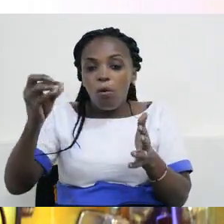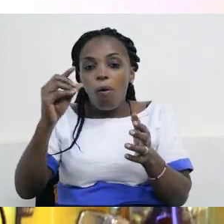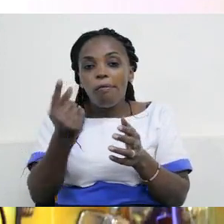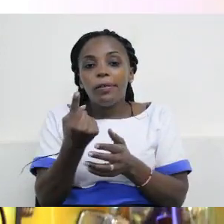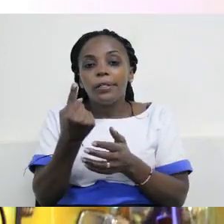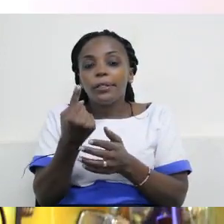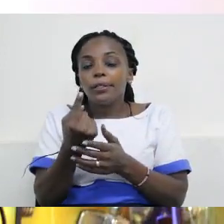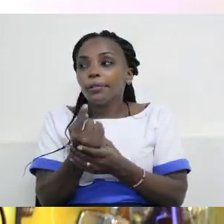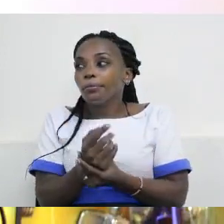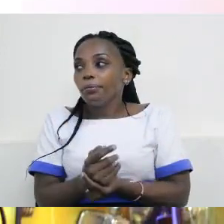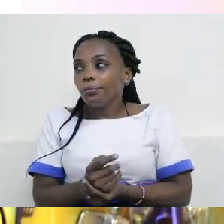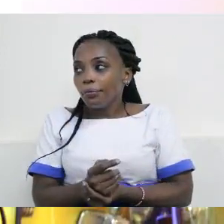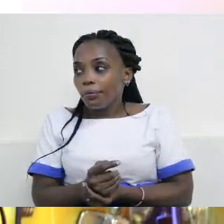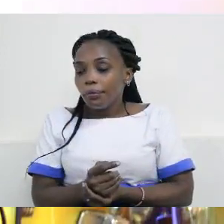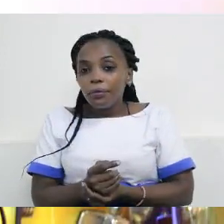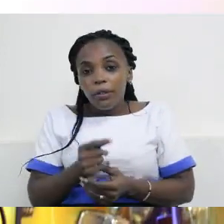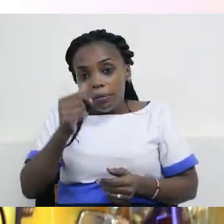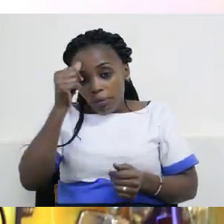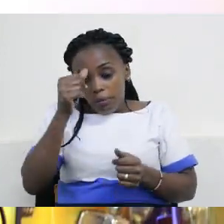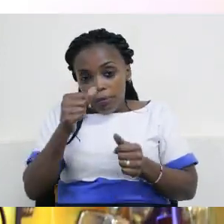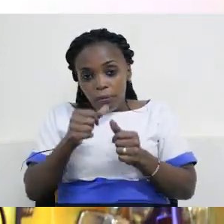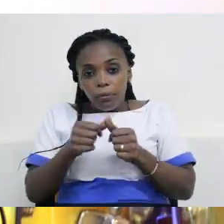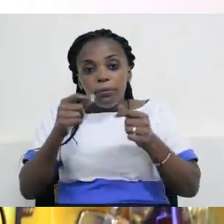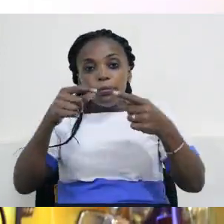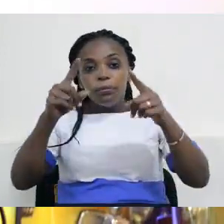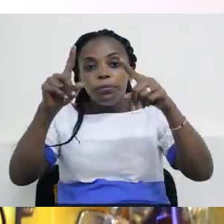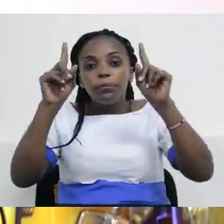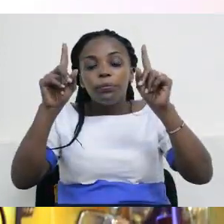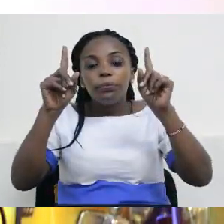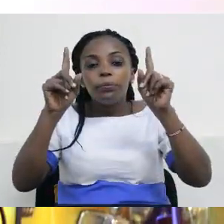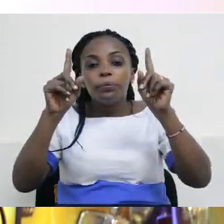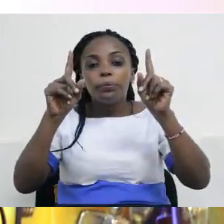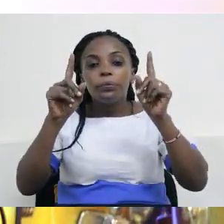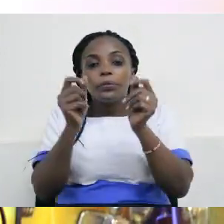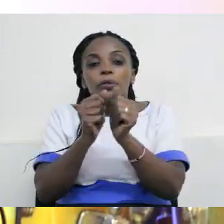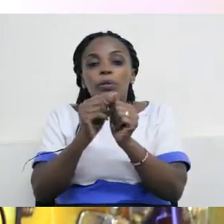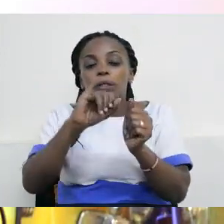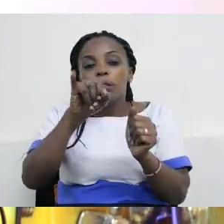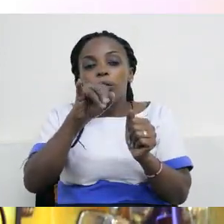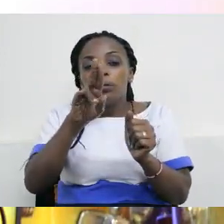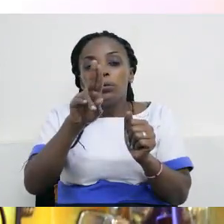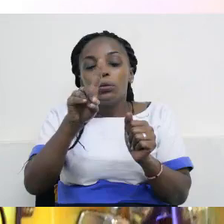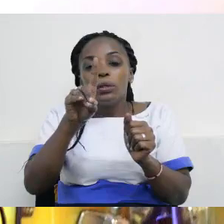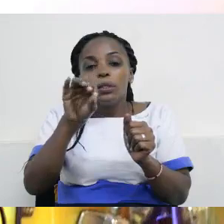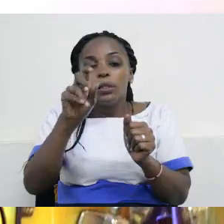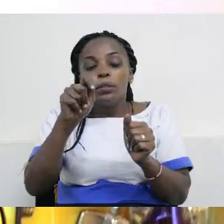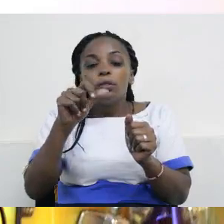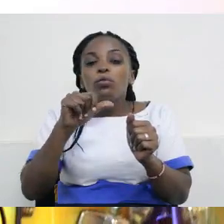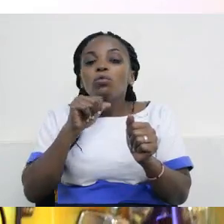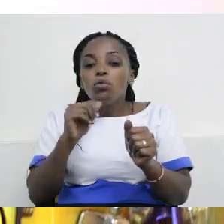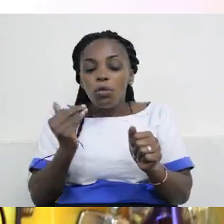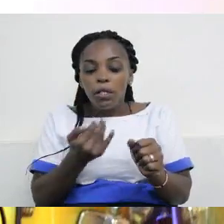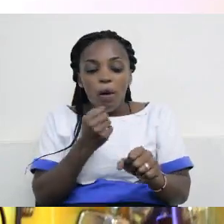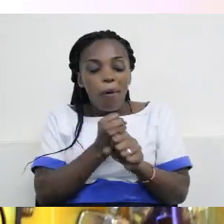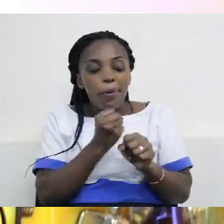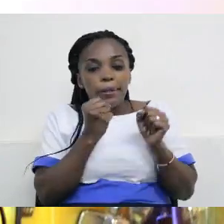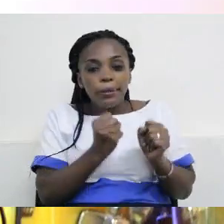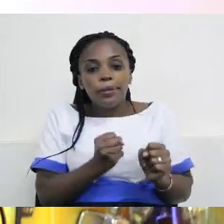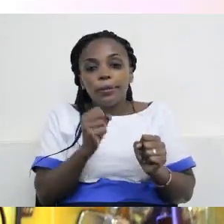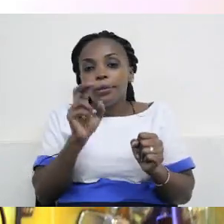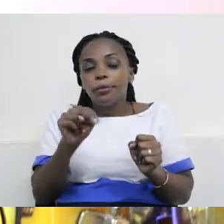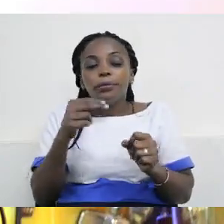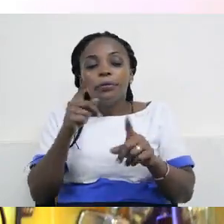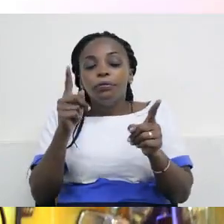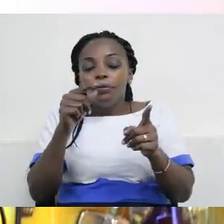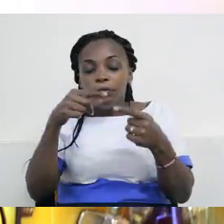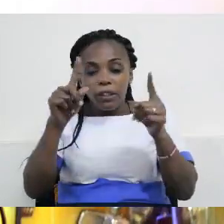arise and go fast. Remember, victory is with Judah, It's not in our effort. Victory is not